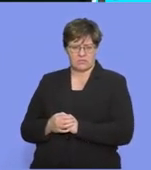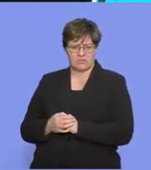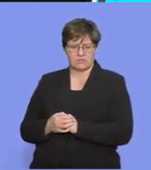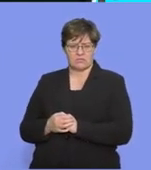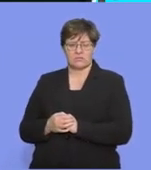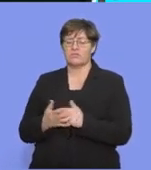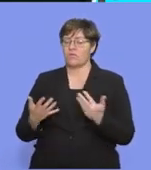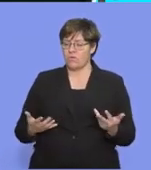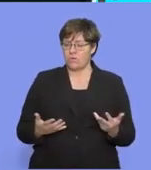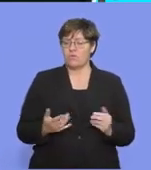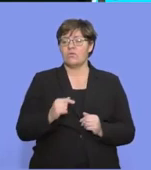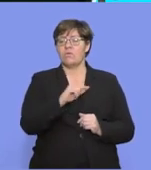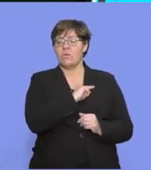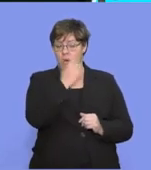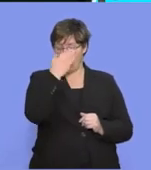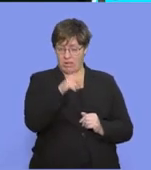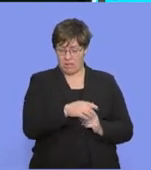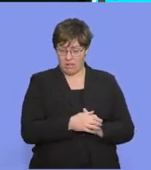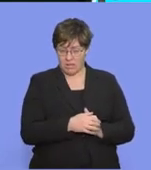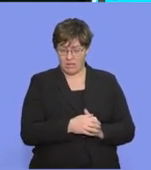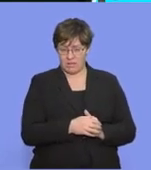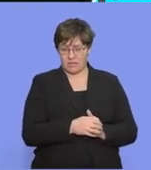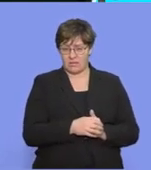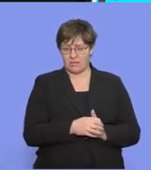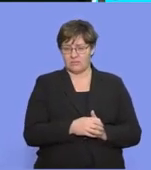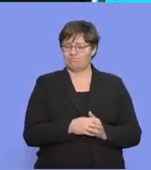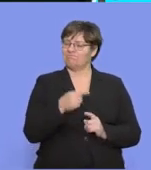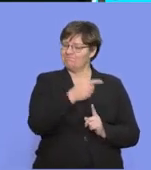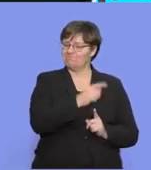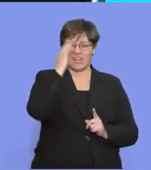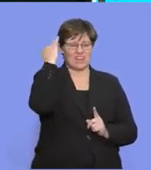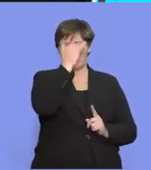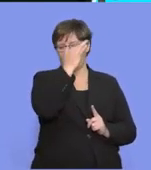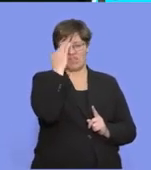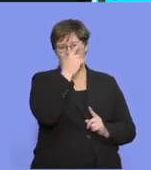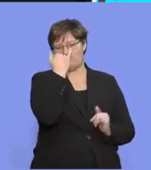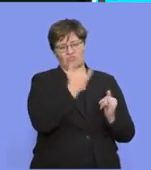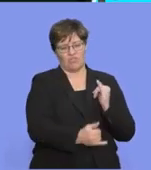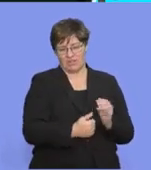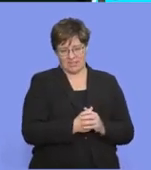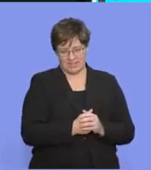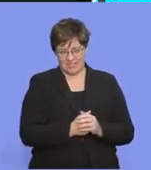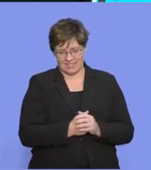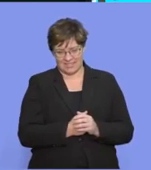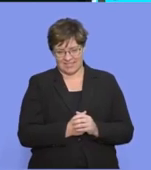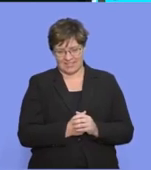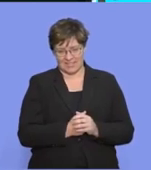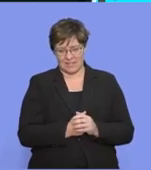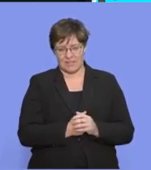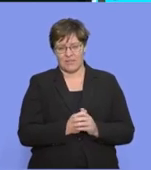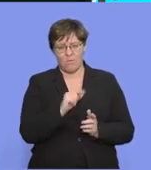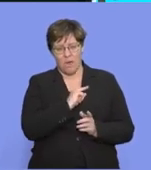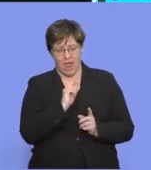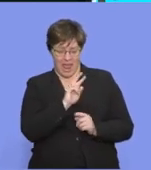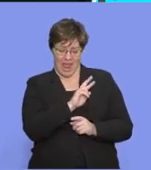with tails. So this is why we know that Lamarck's theory is not a plausible